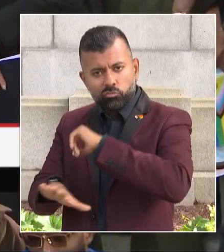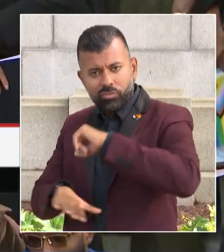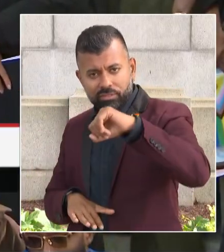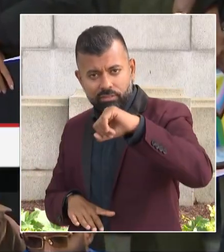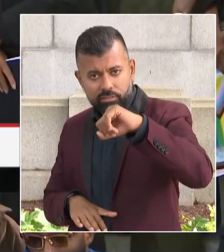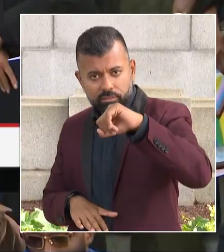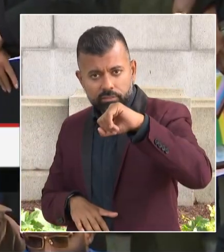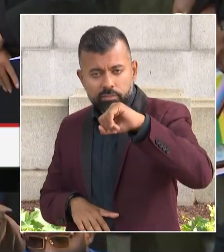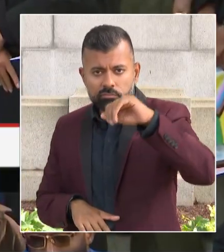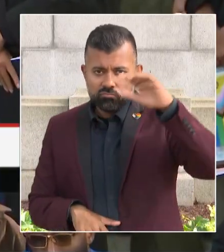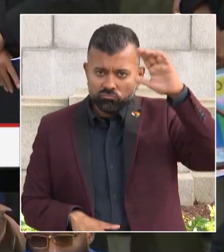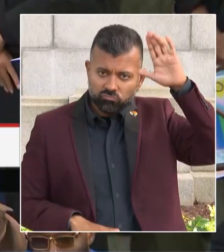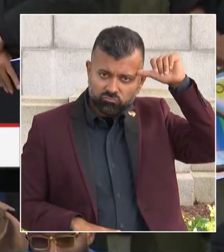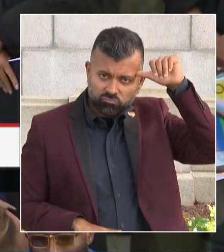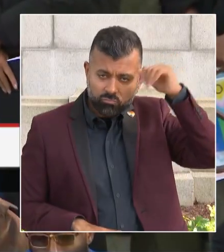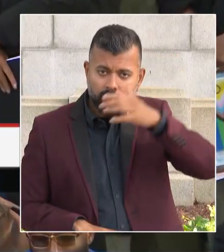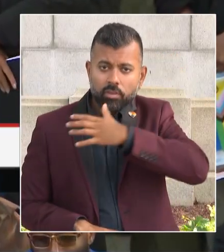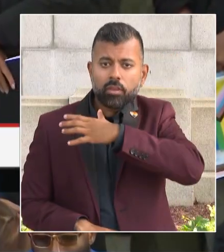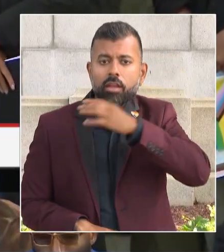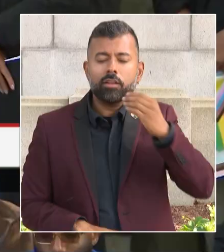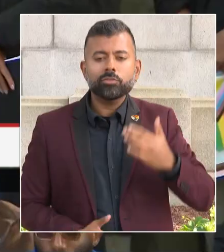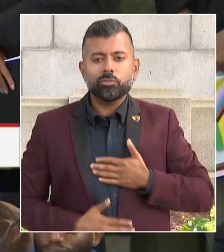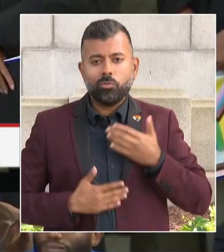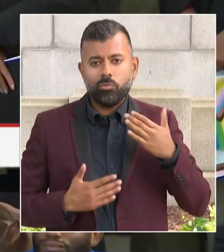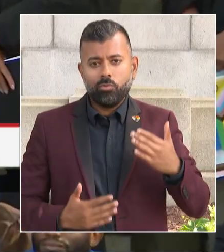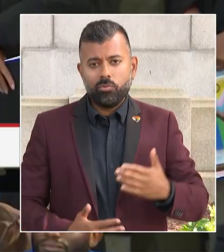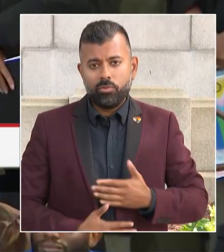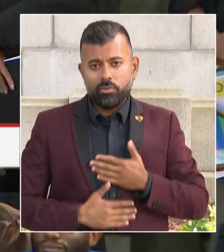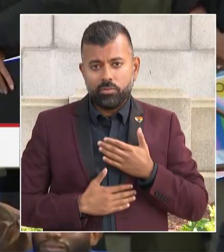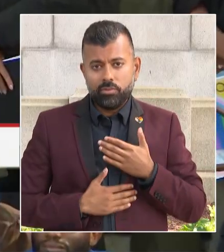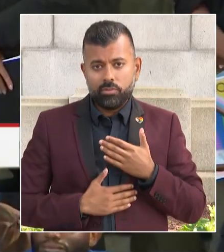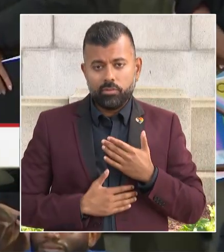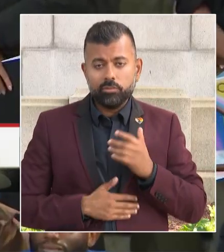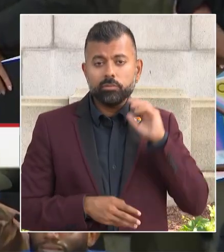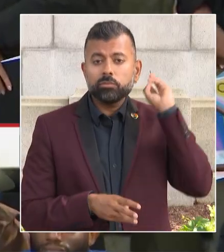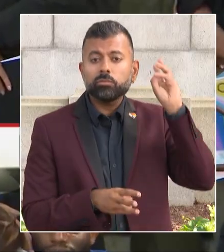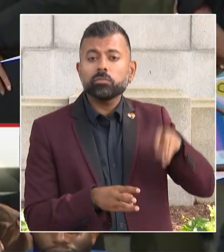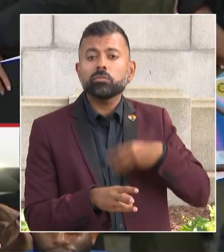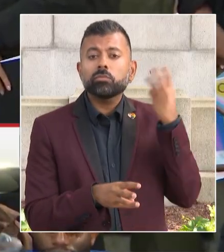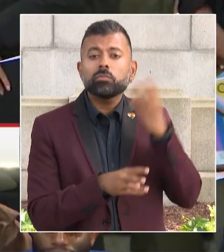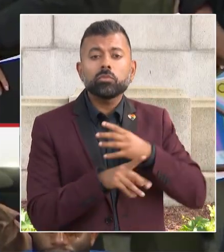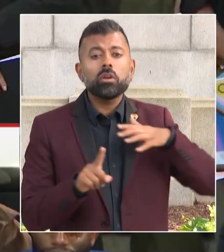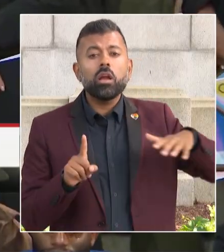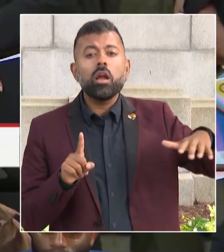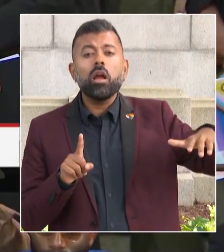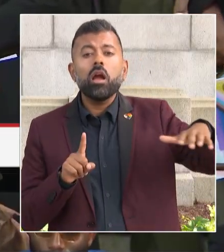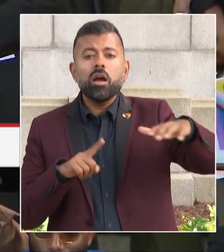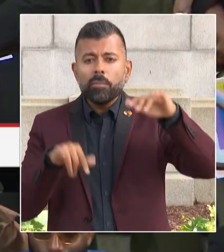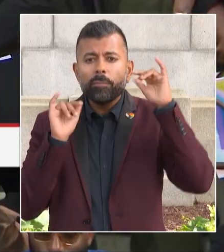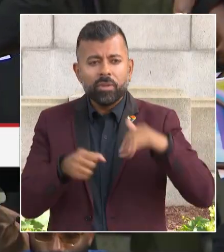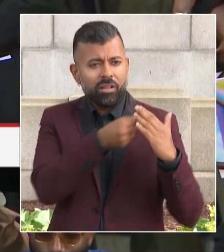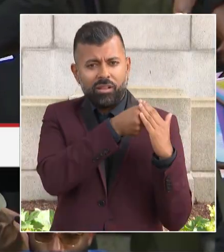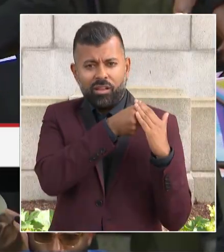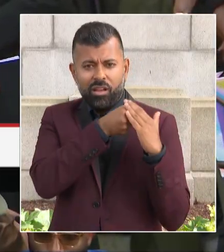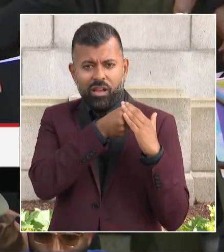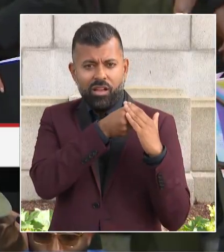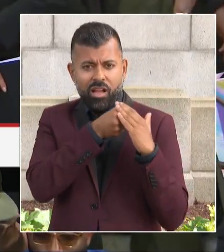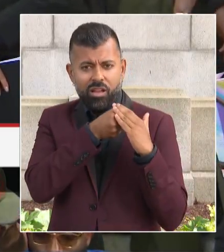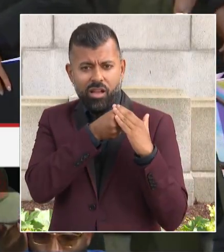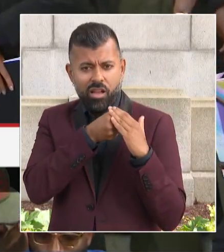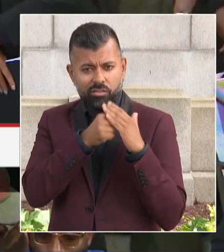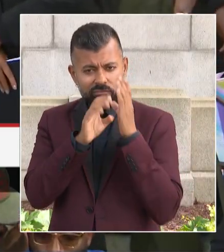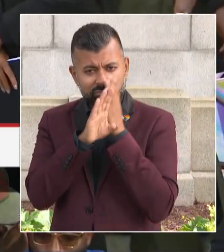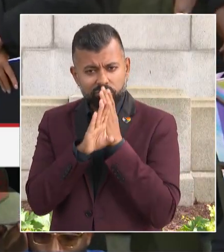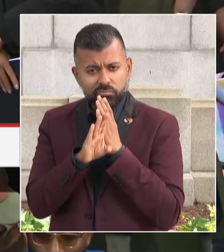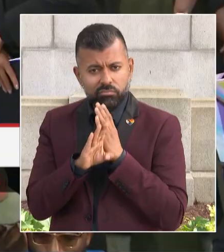joy. In a world where oppression seeks to silence and erase those of us that are different,